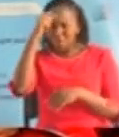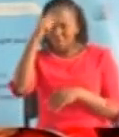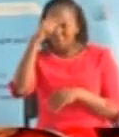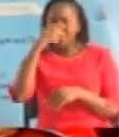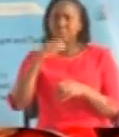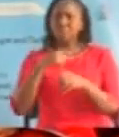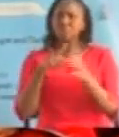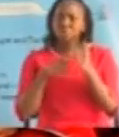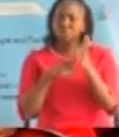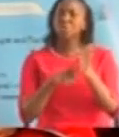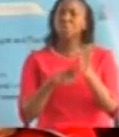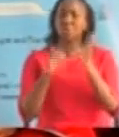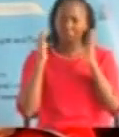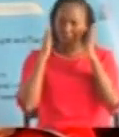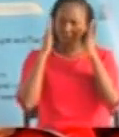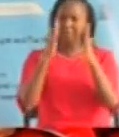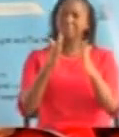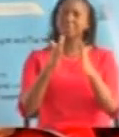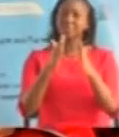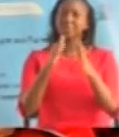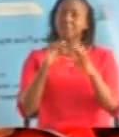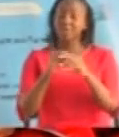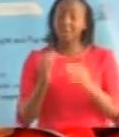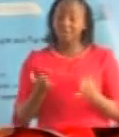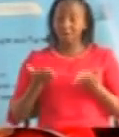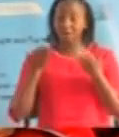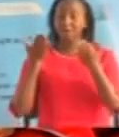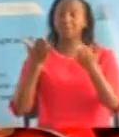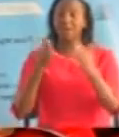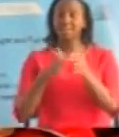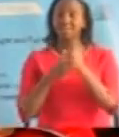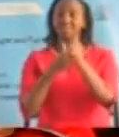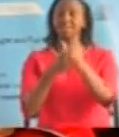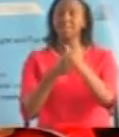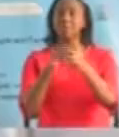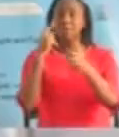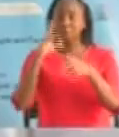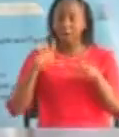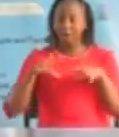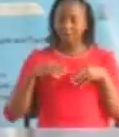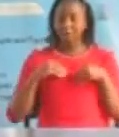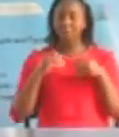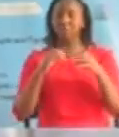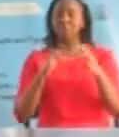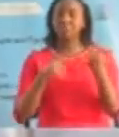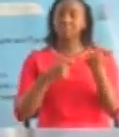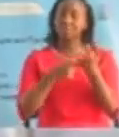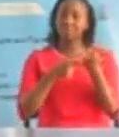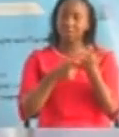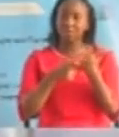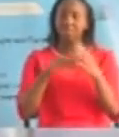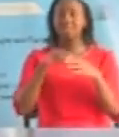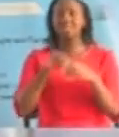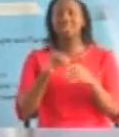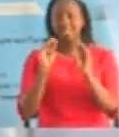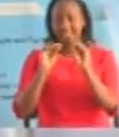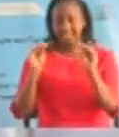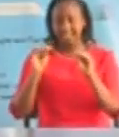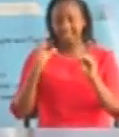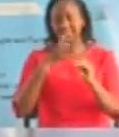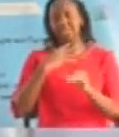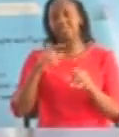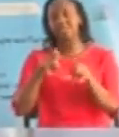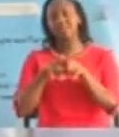commitment in offering leadership for adoption of technology in teaching and learning.